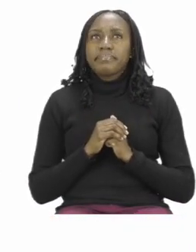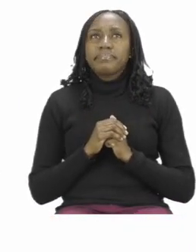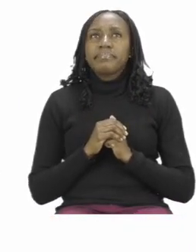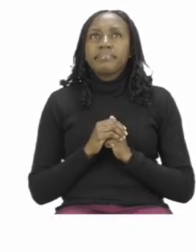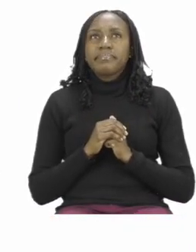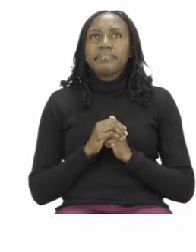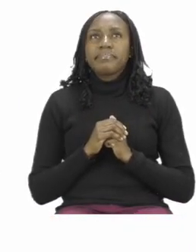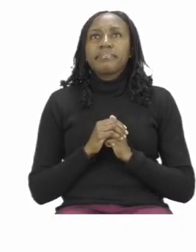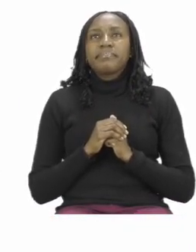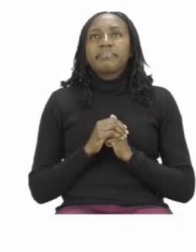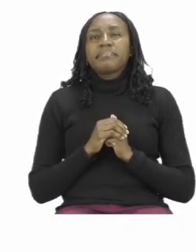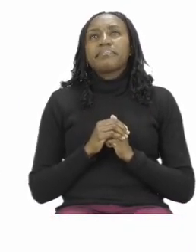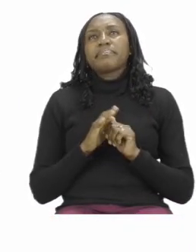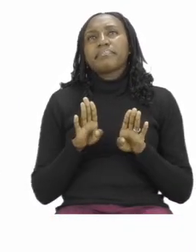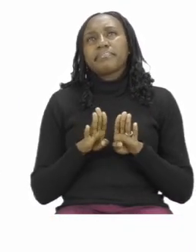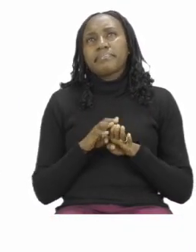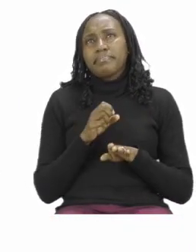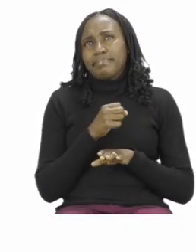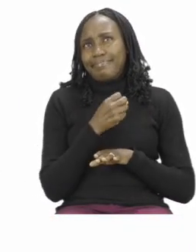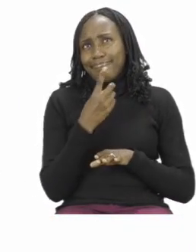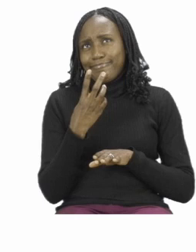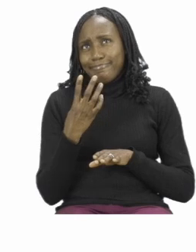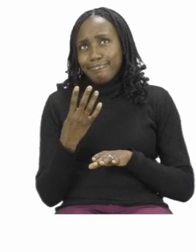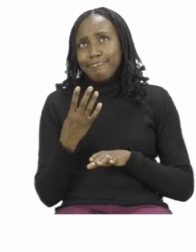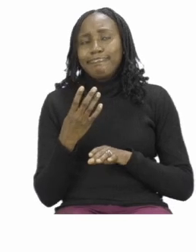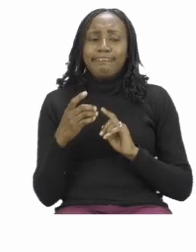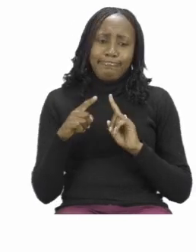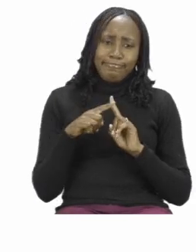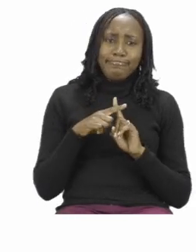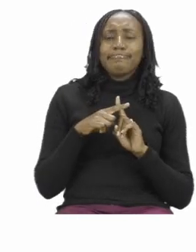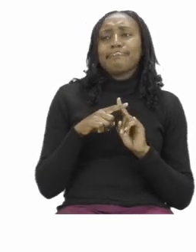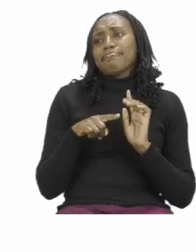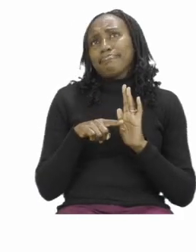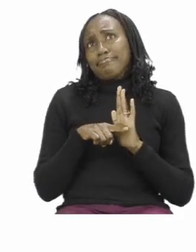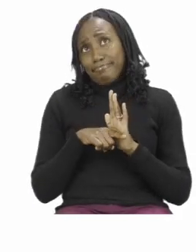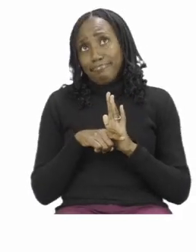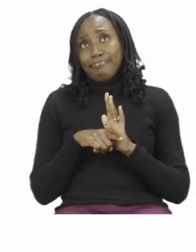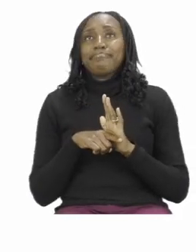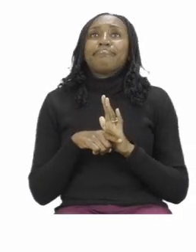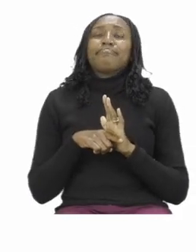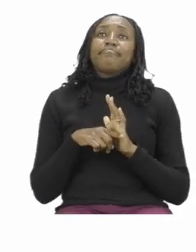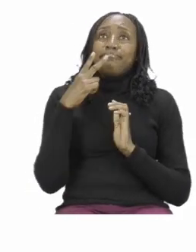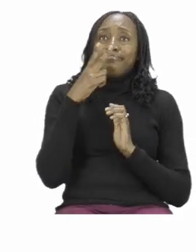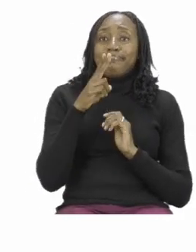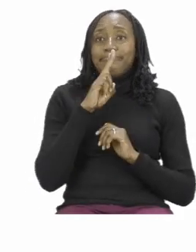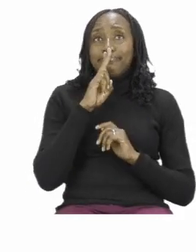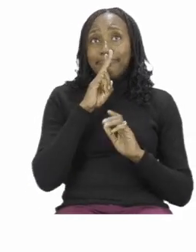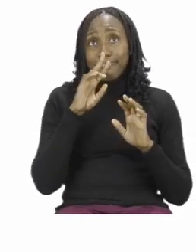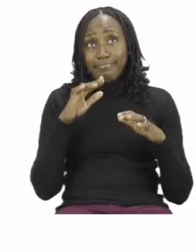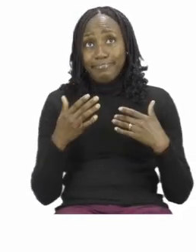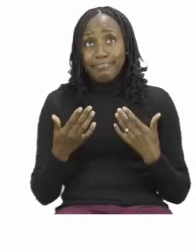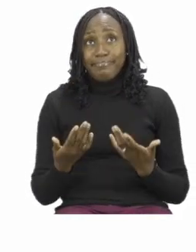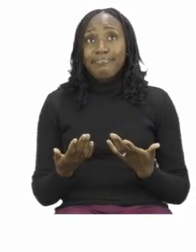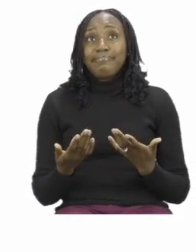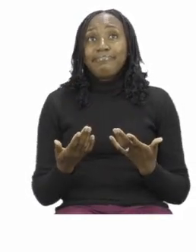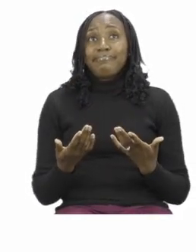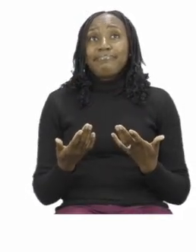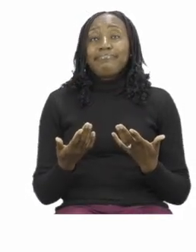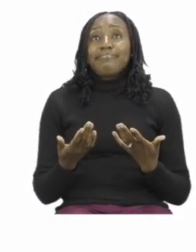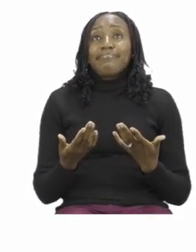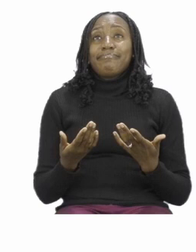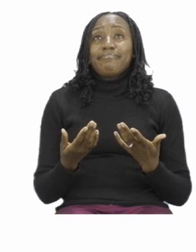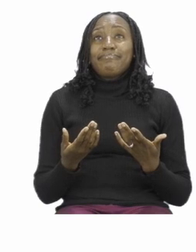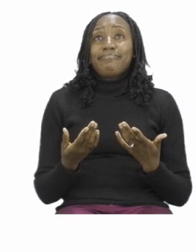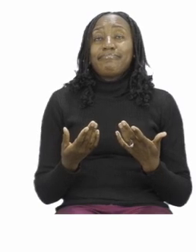doing problem-solving sums. Now remember, problem-solving sums are problems that we have to solve by